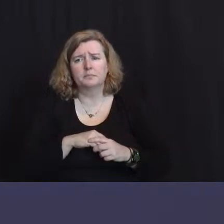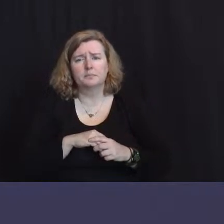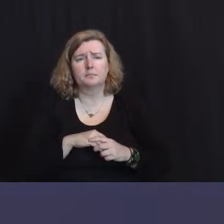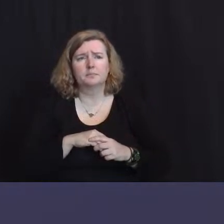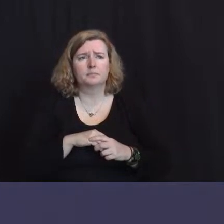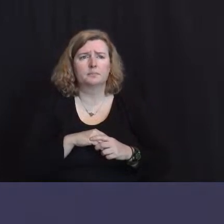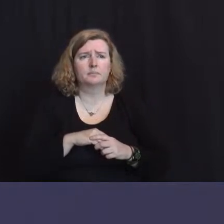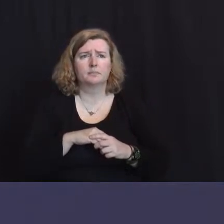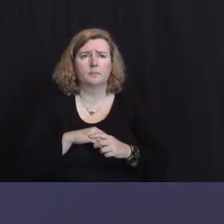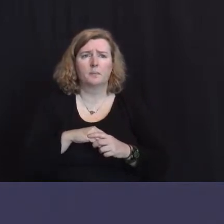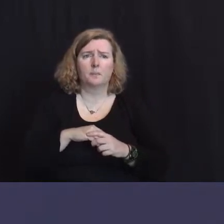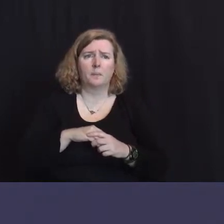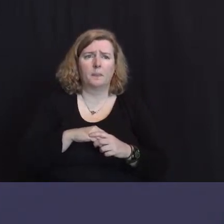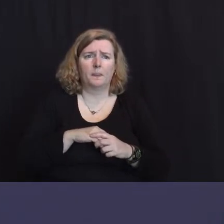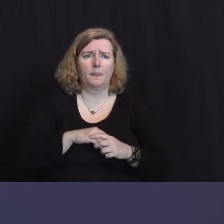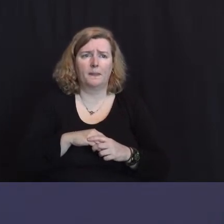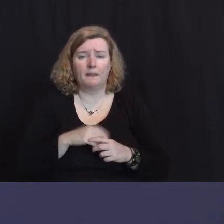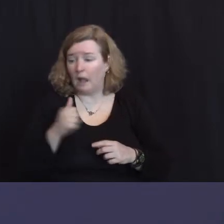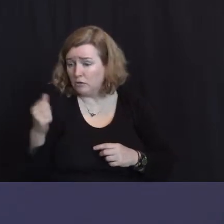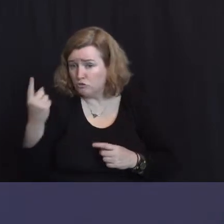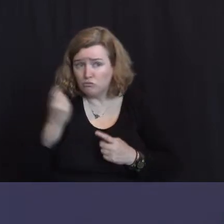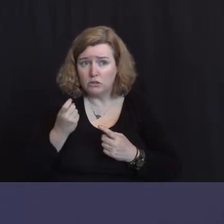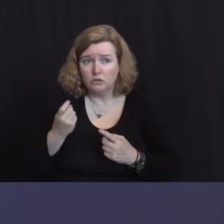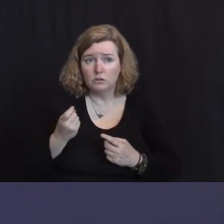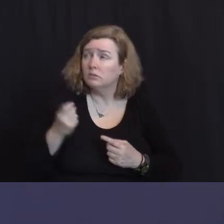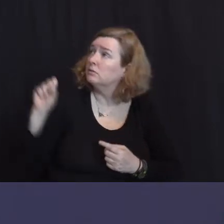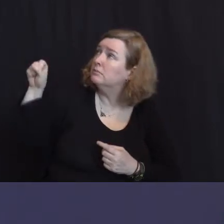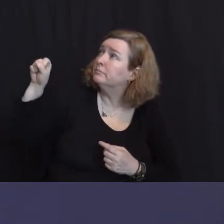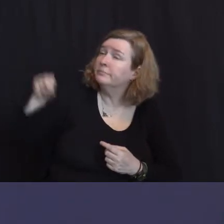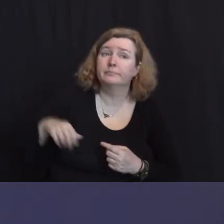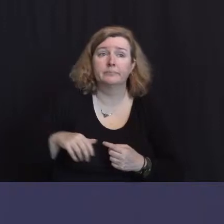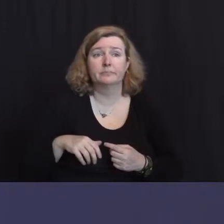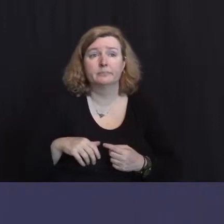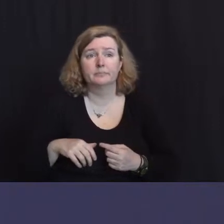any? Yes, I do. Get yourself focused.